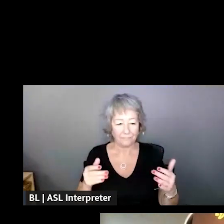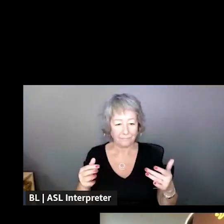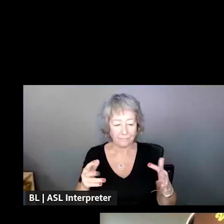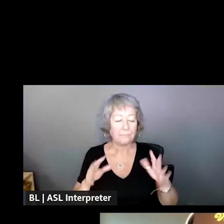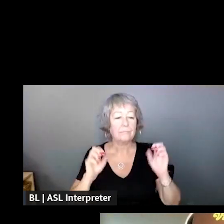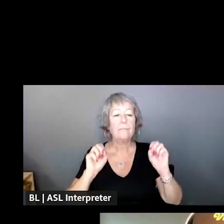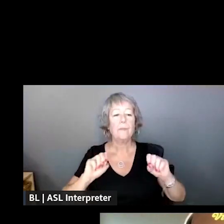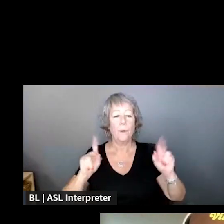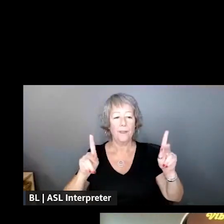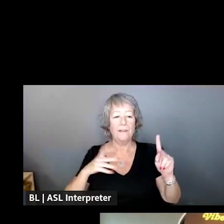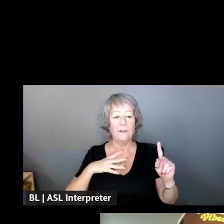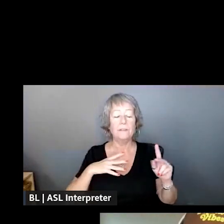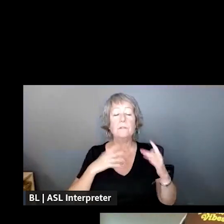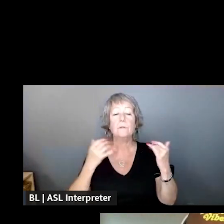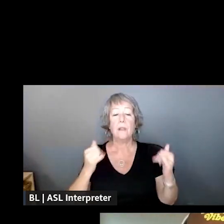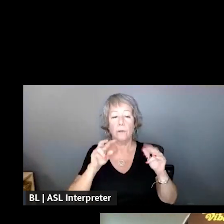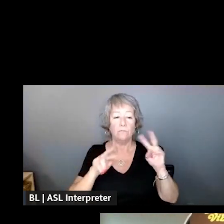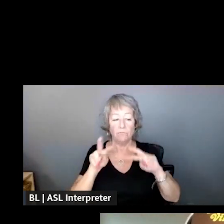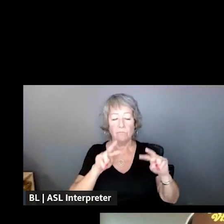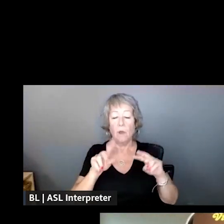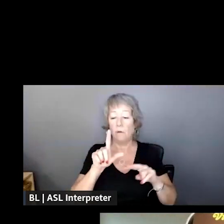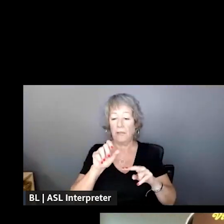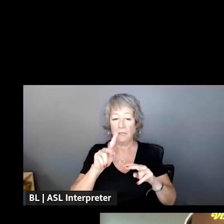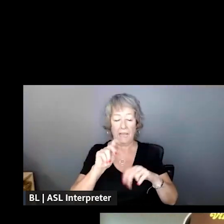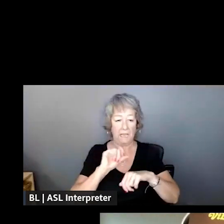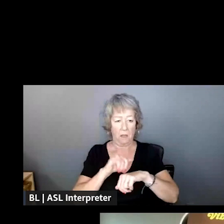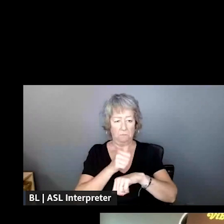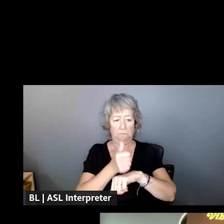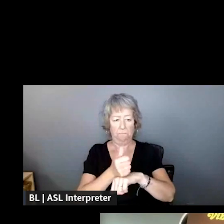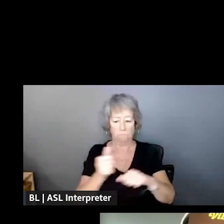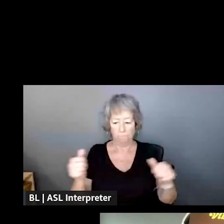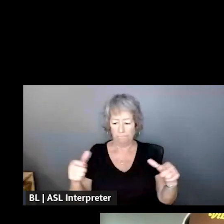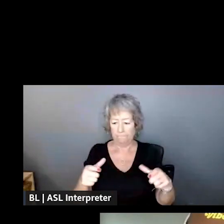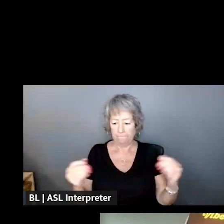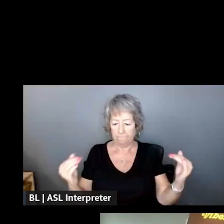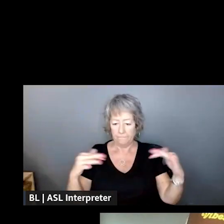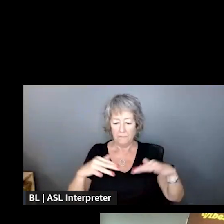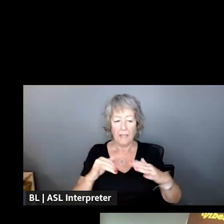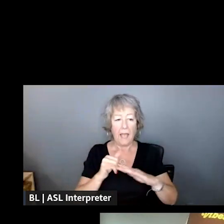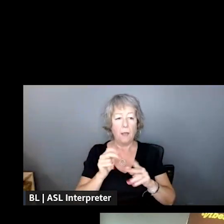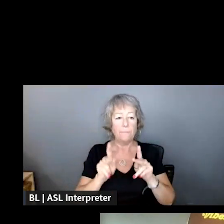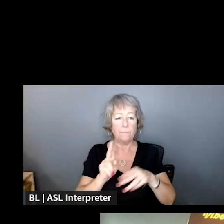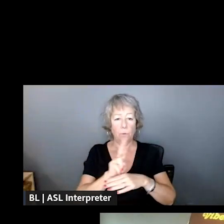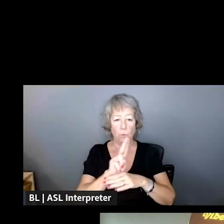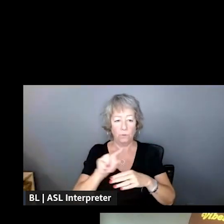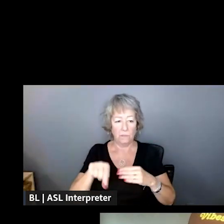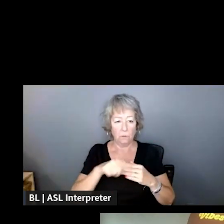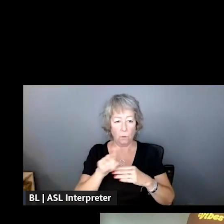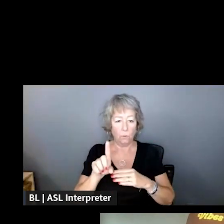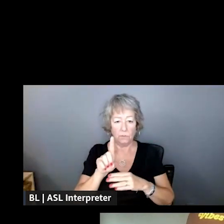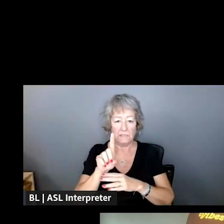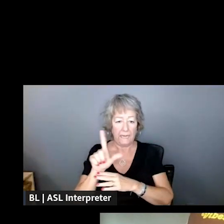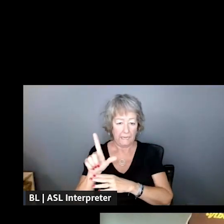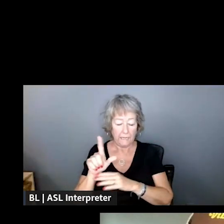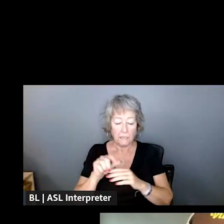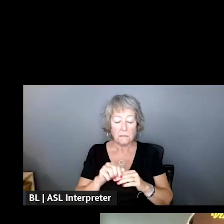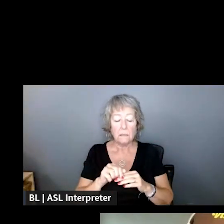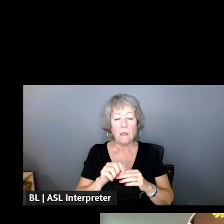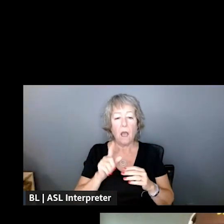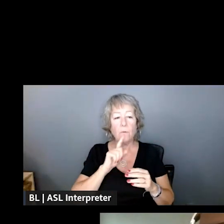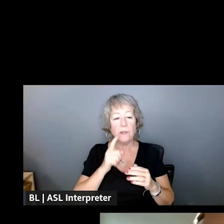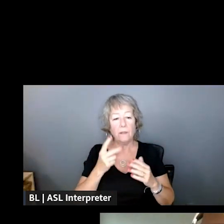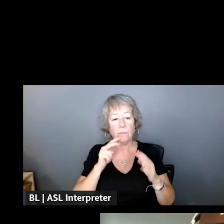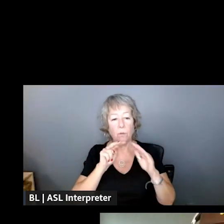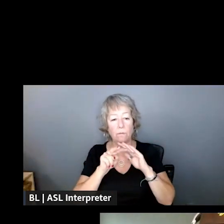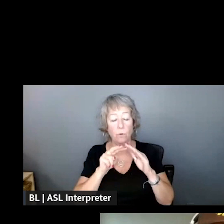Okay. So taking into account Lake Formation and how people are working with data lakes, I love too hearing more about the